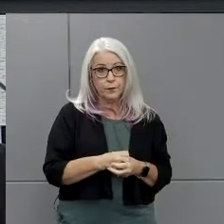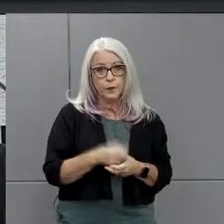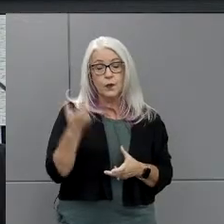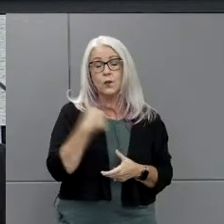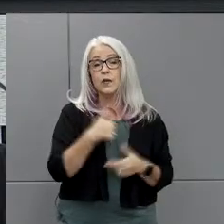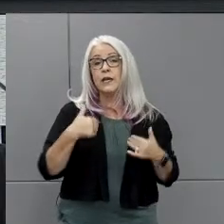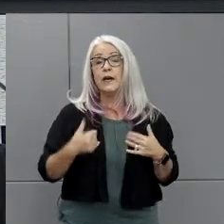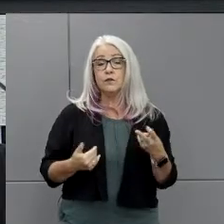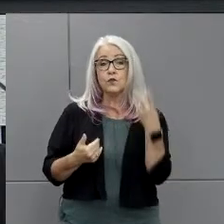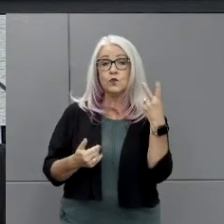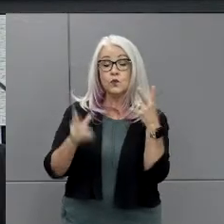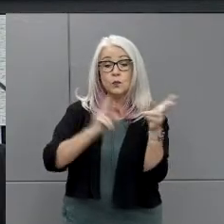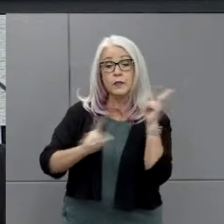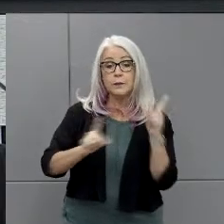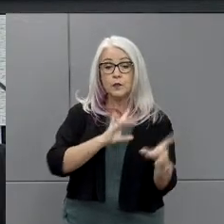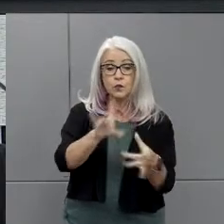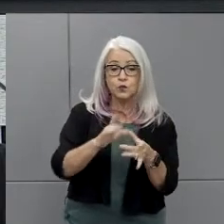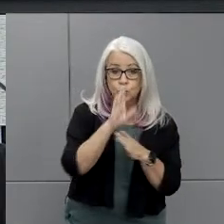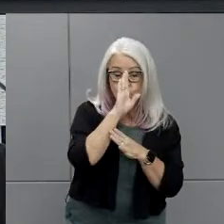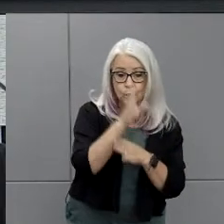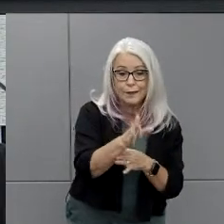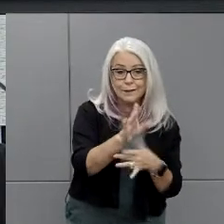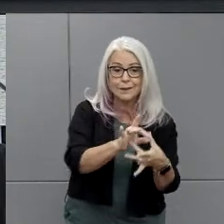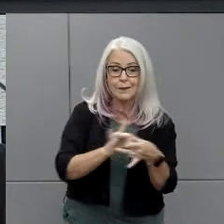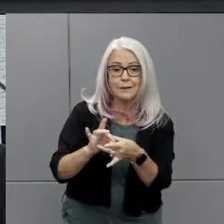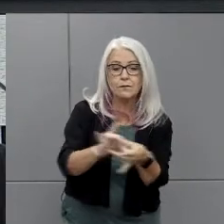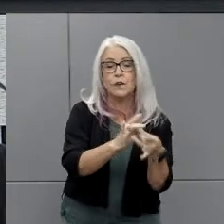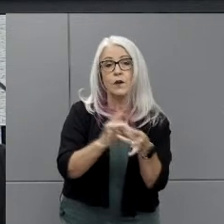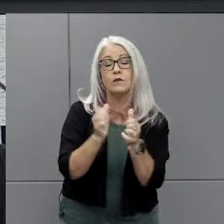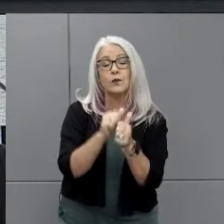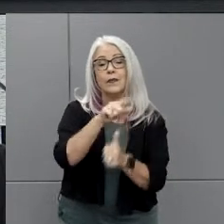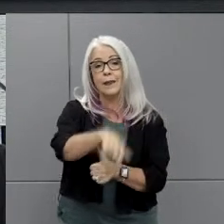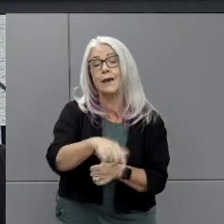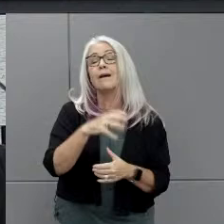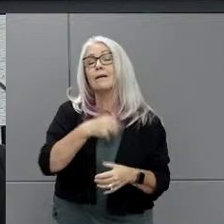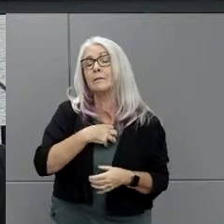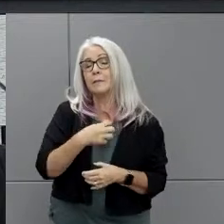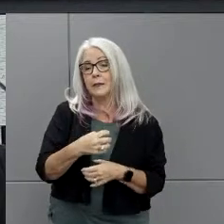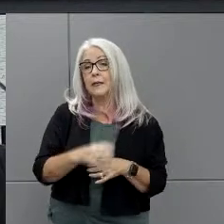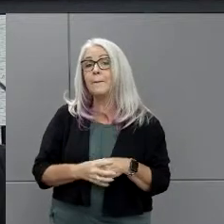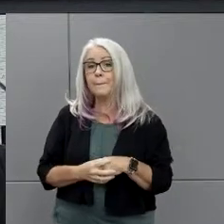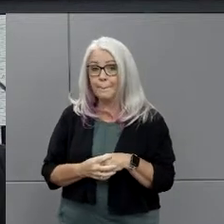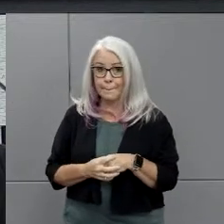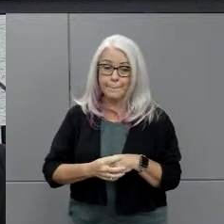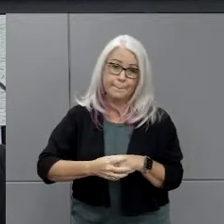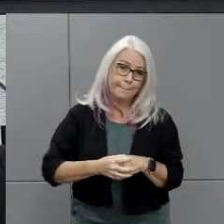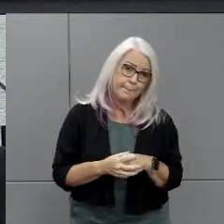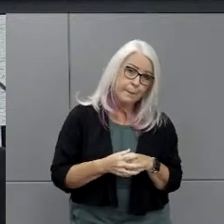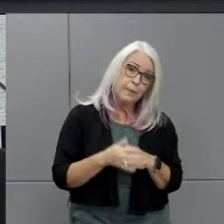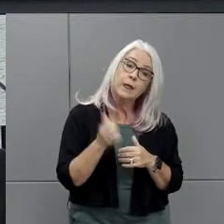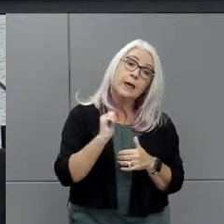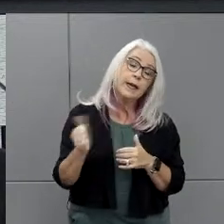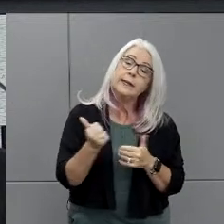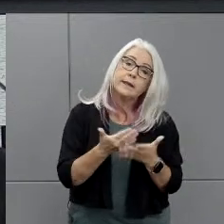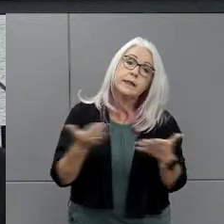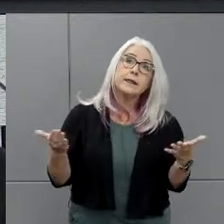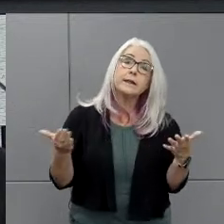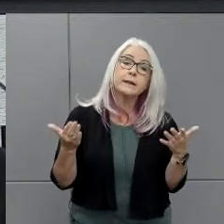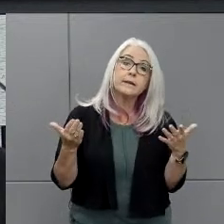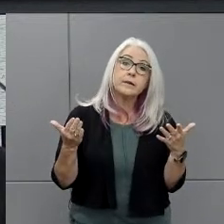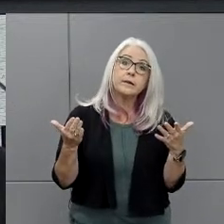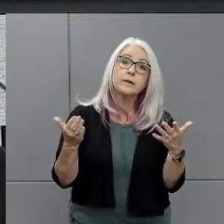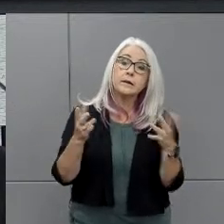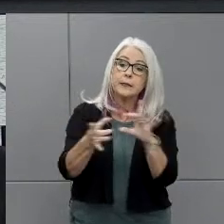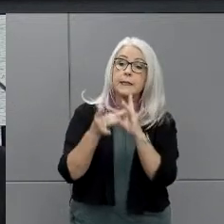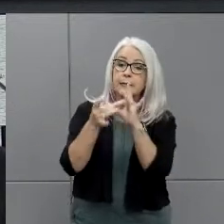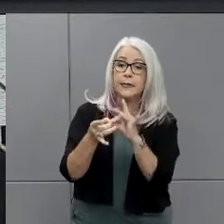people that are directly involved with these transactions involved in the complaint, that any further proceedings on dealing